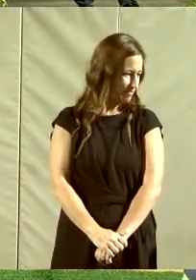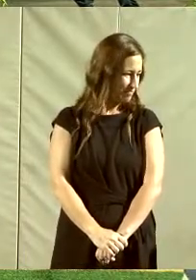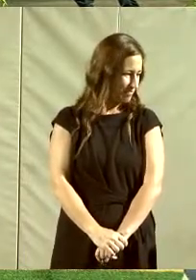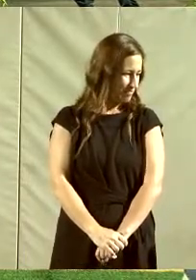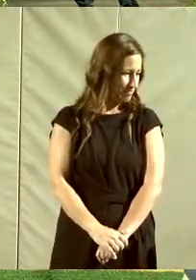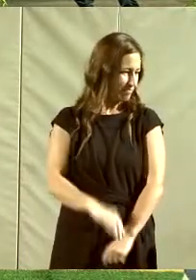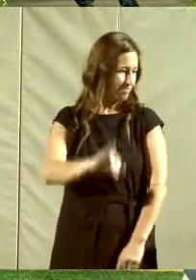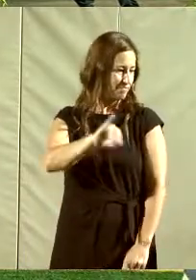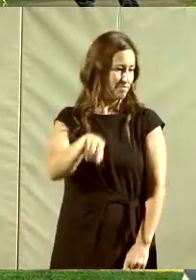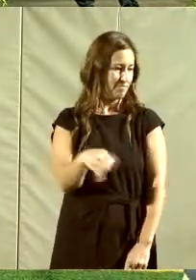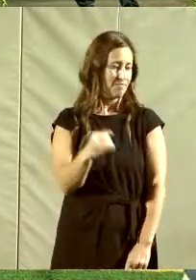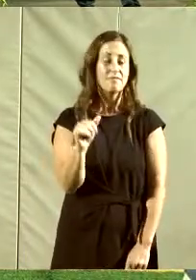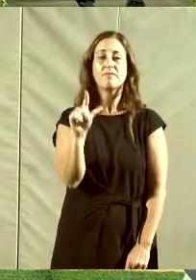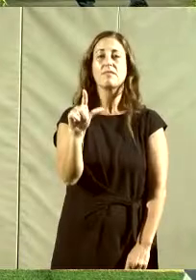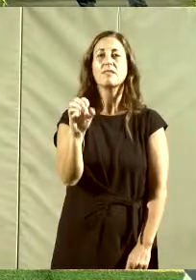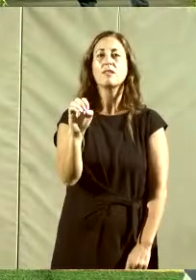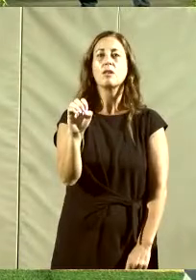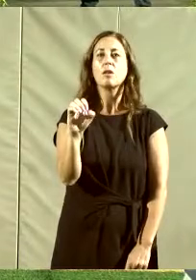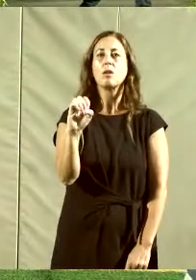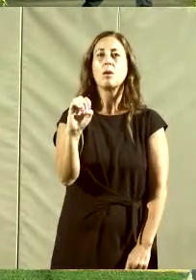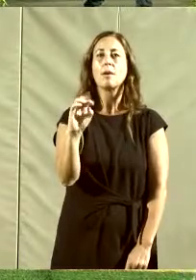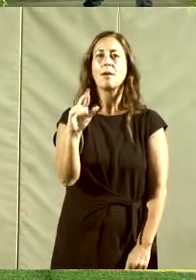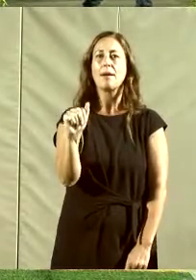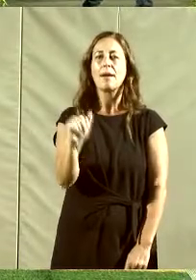Jeho Cardona Loera.